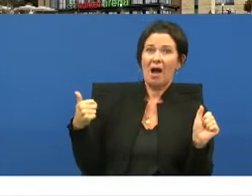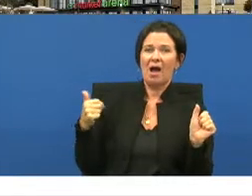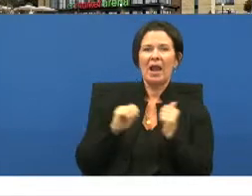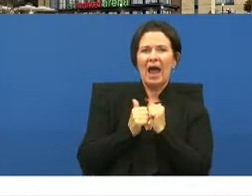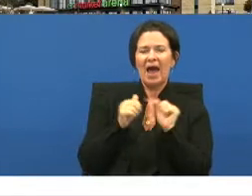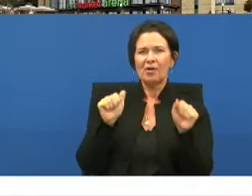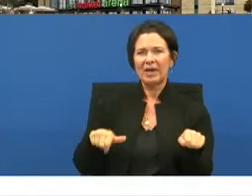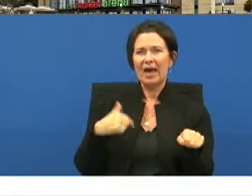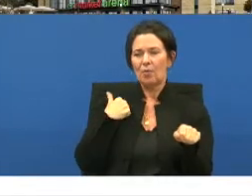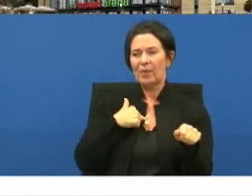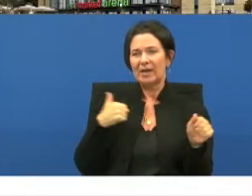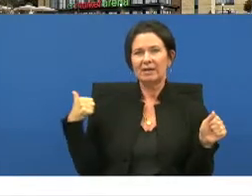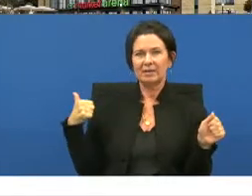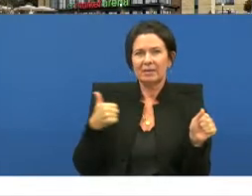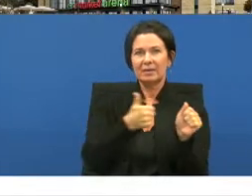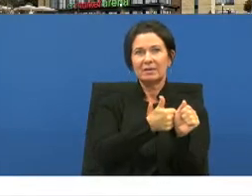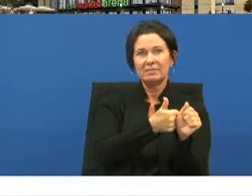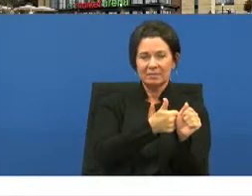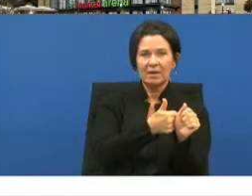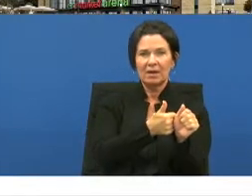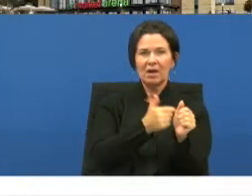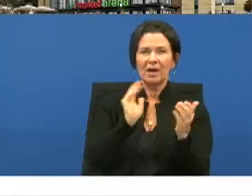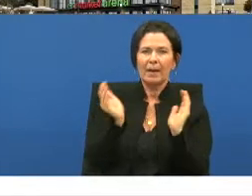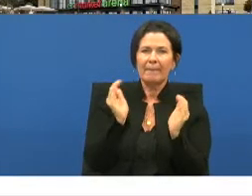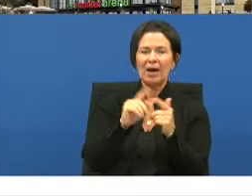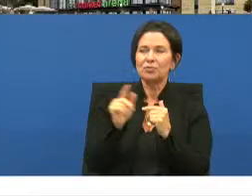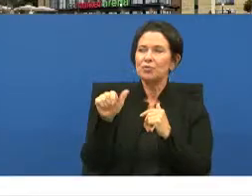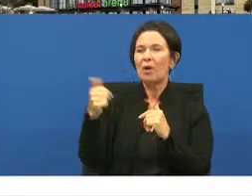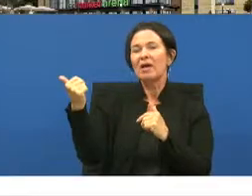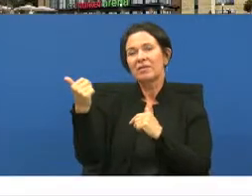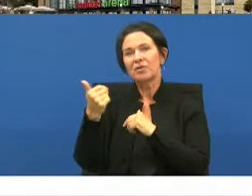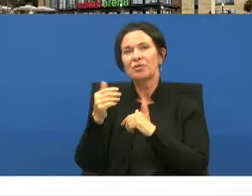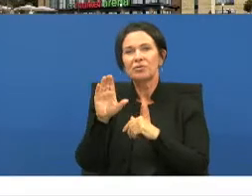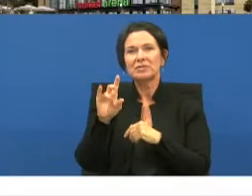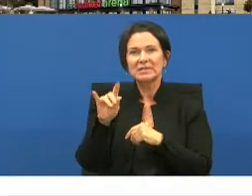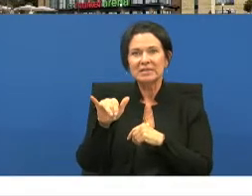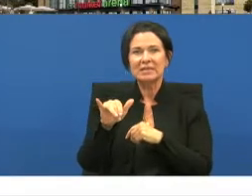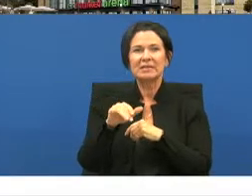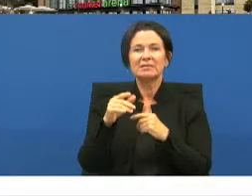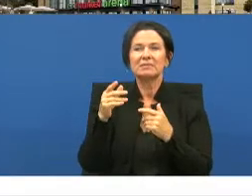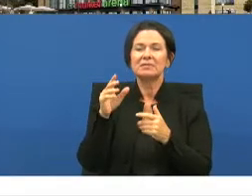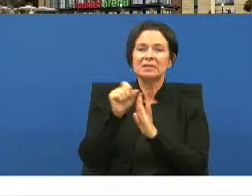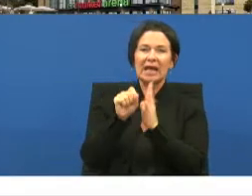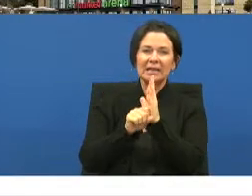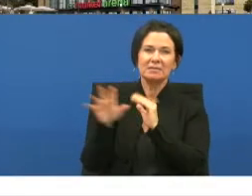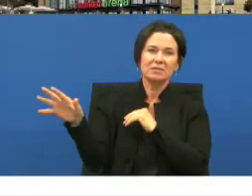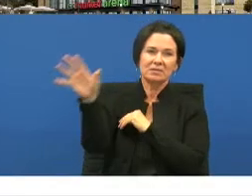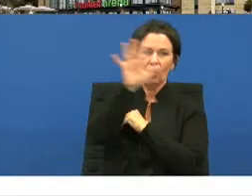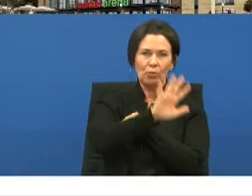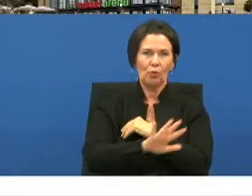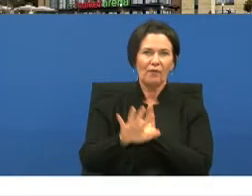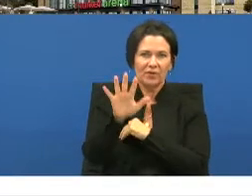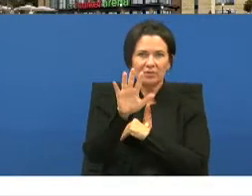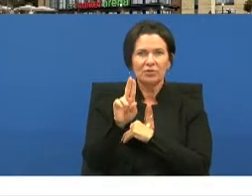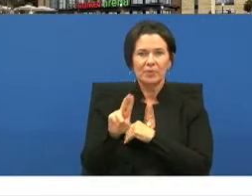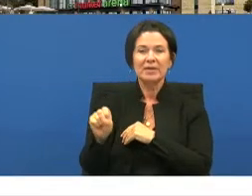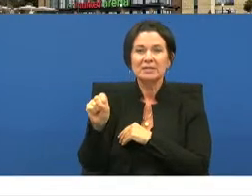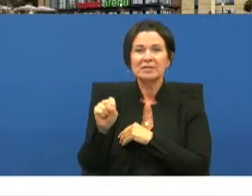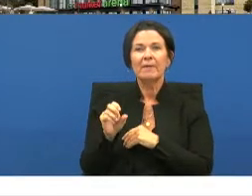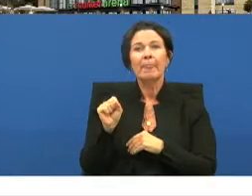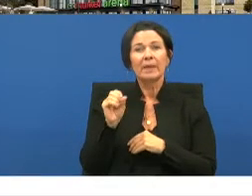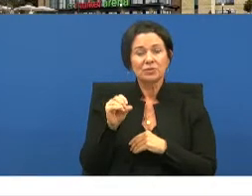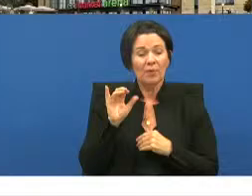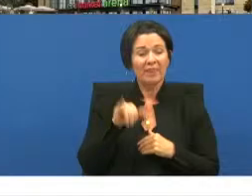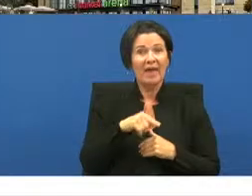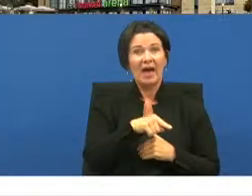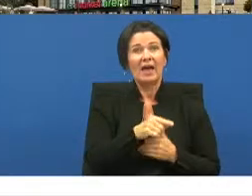overall for entertainment and related things in the marketplace. And so that background led us